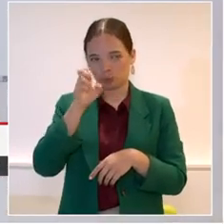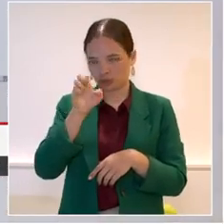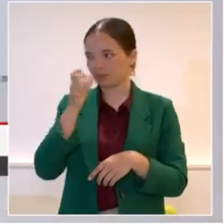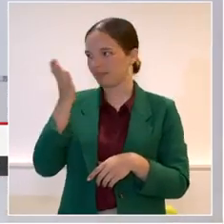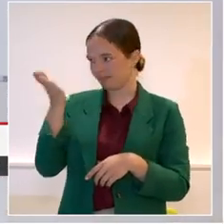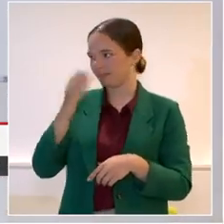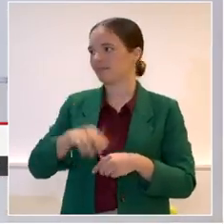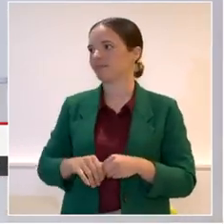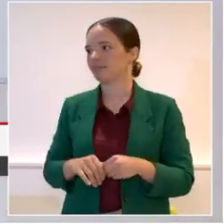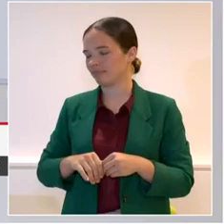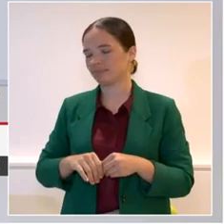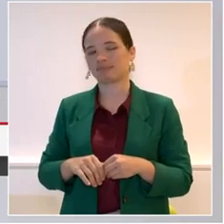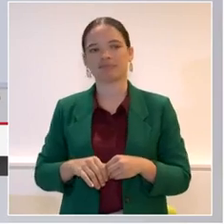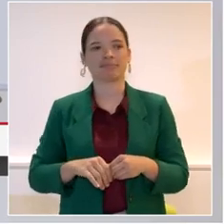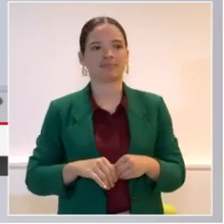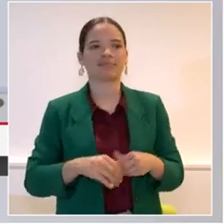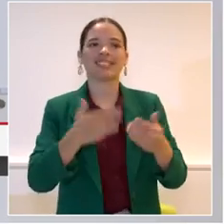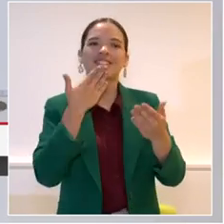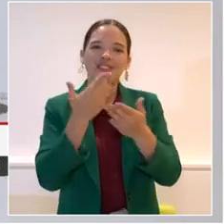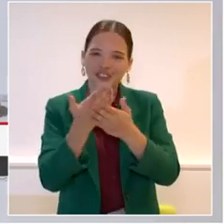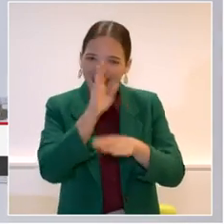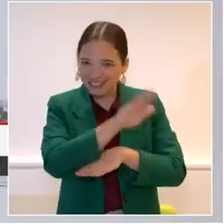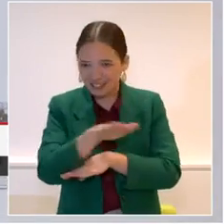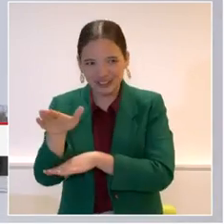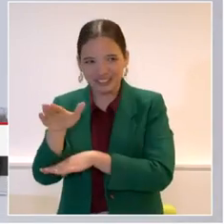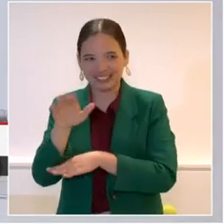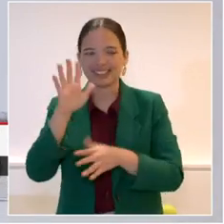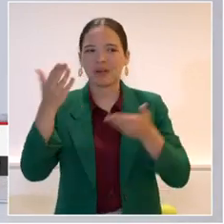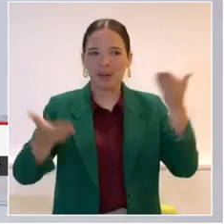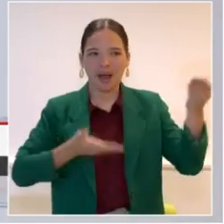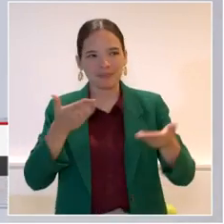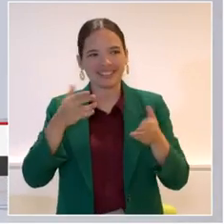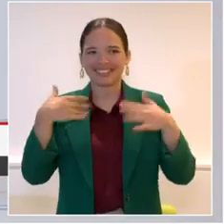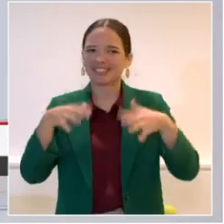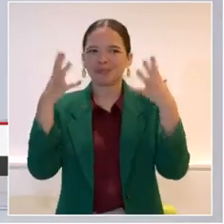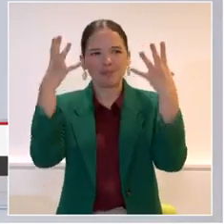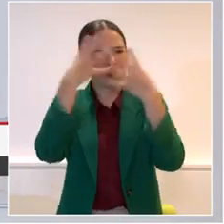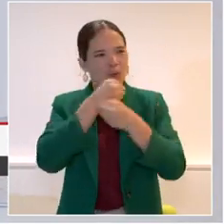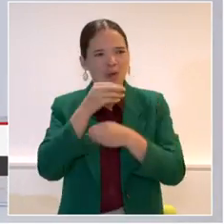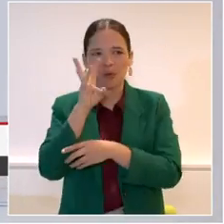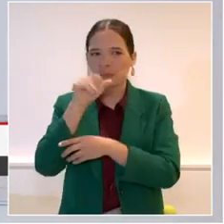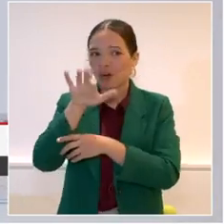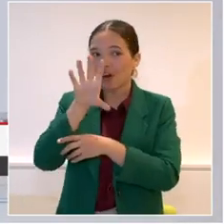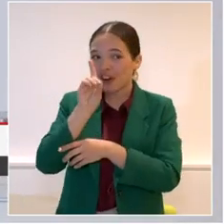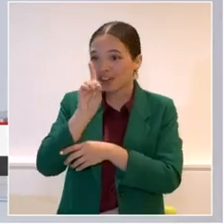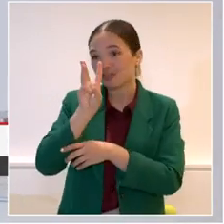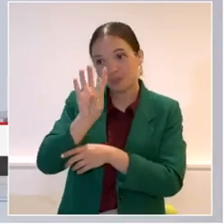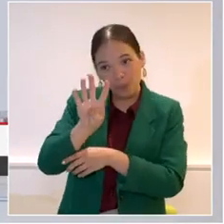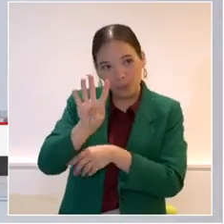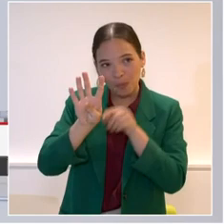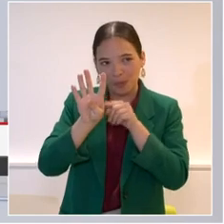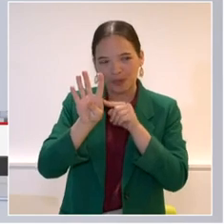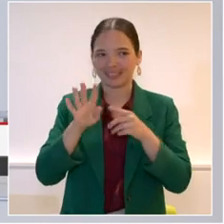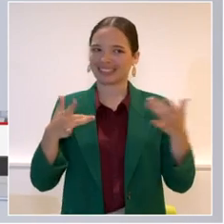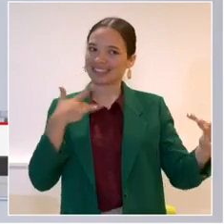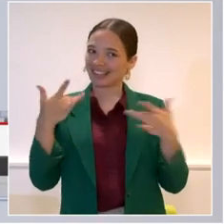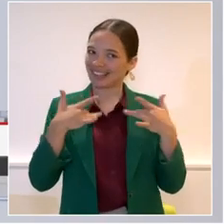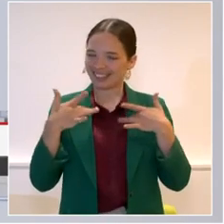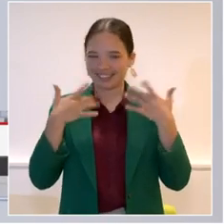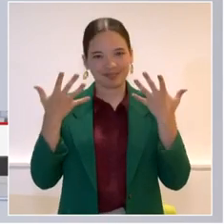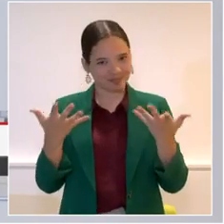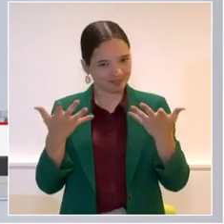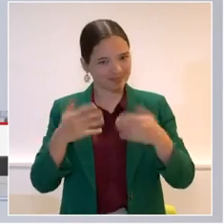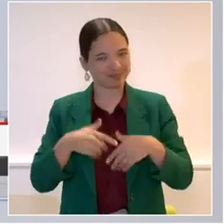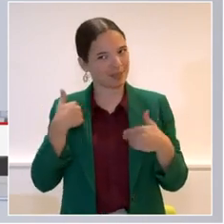Thank you. Good afternoon and welcome to the beautiful Ward 4. I am excited to join Mayor Bowser,